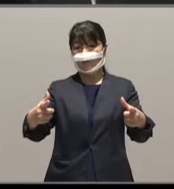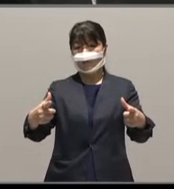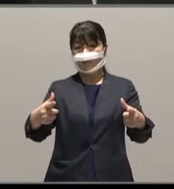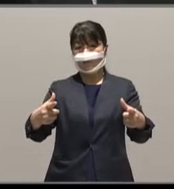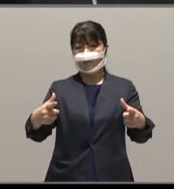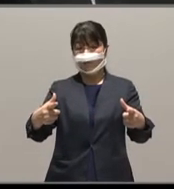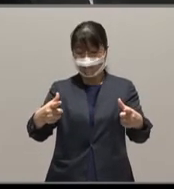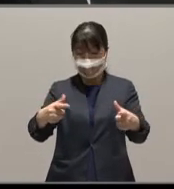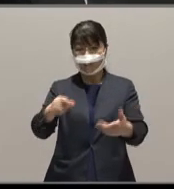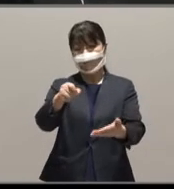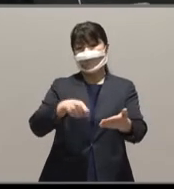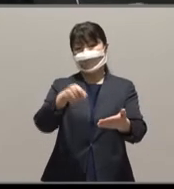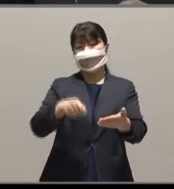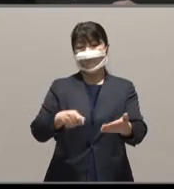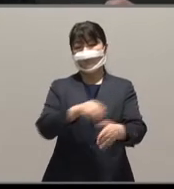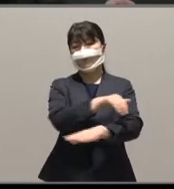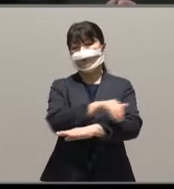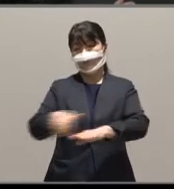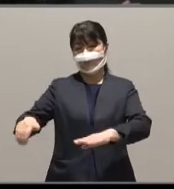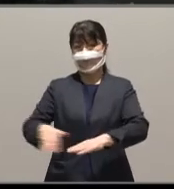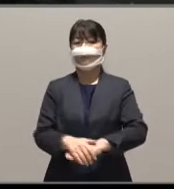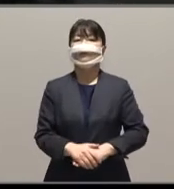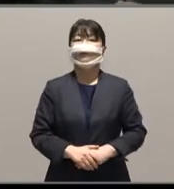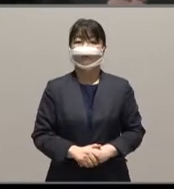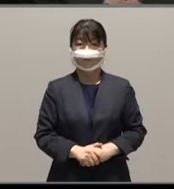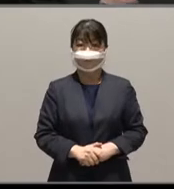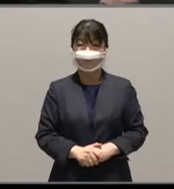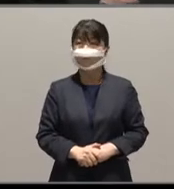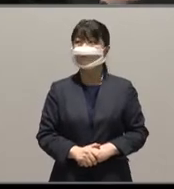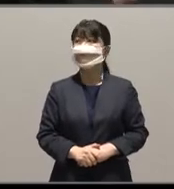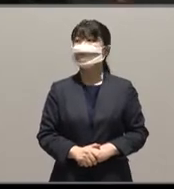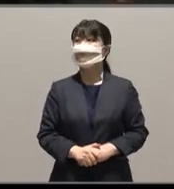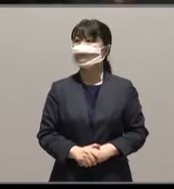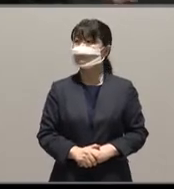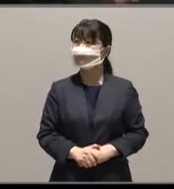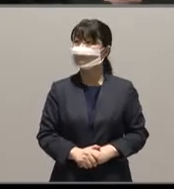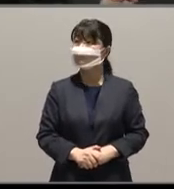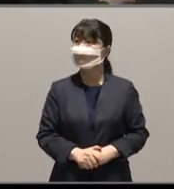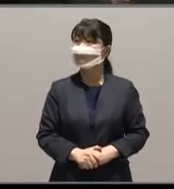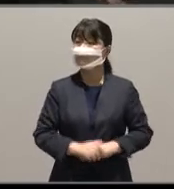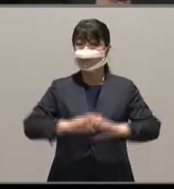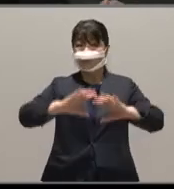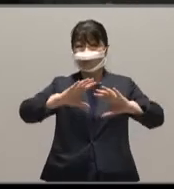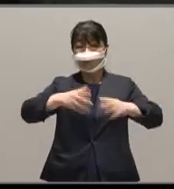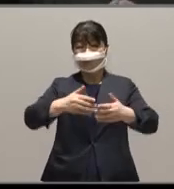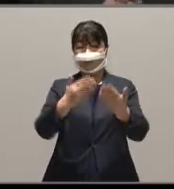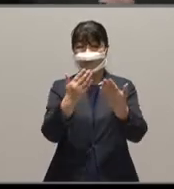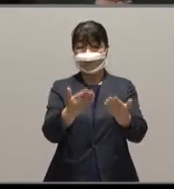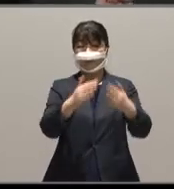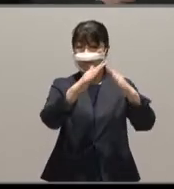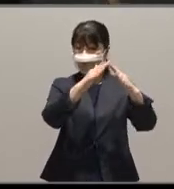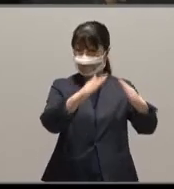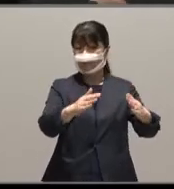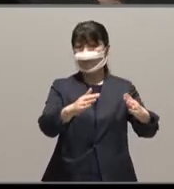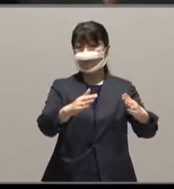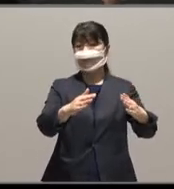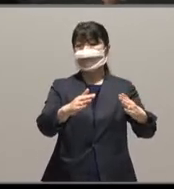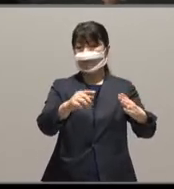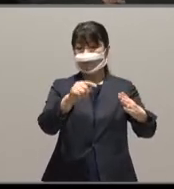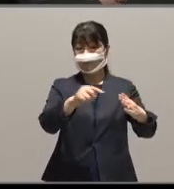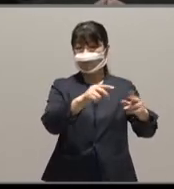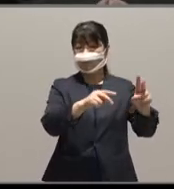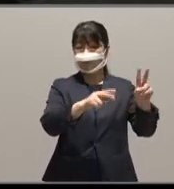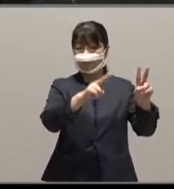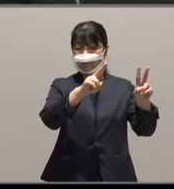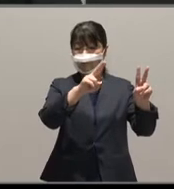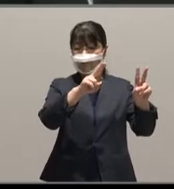rehabilitation hospital. We'd like to increase the number of cases to be published soon. And this was